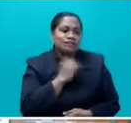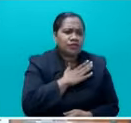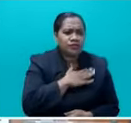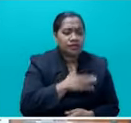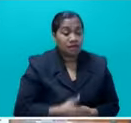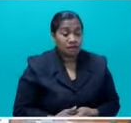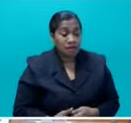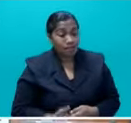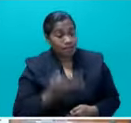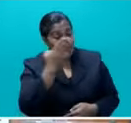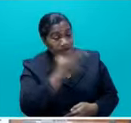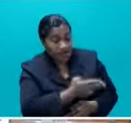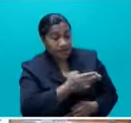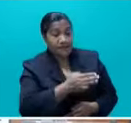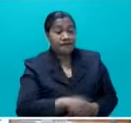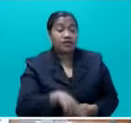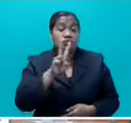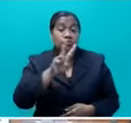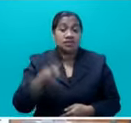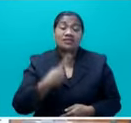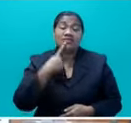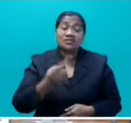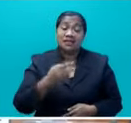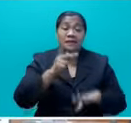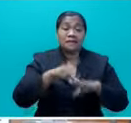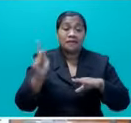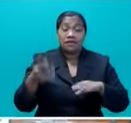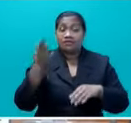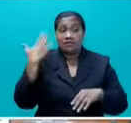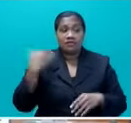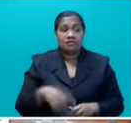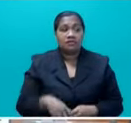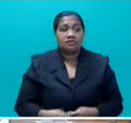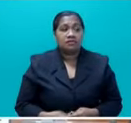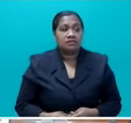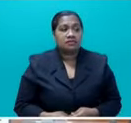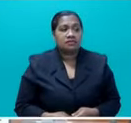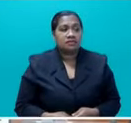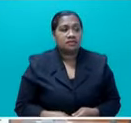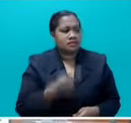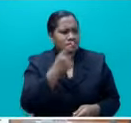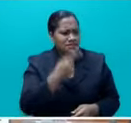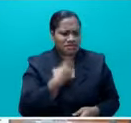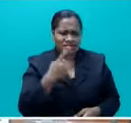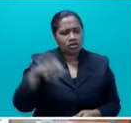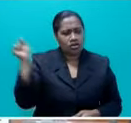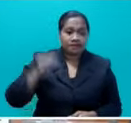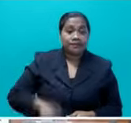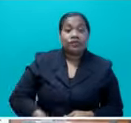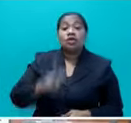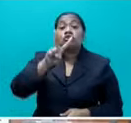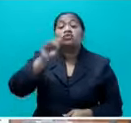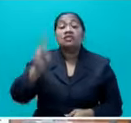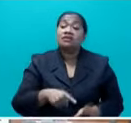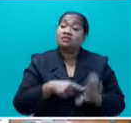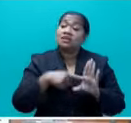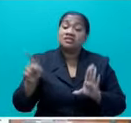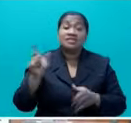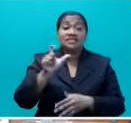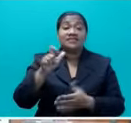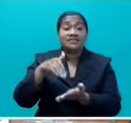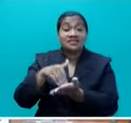2000, and I've said in Parliament before, stood up, he's saying gone. 2000, outside Civic Centre, in the